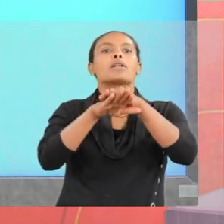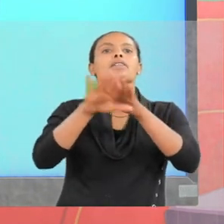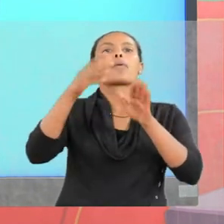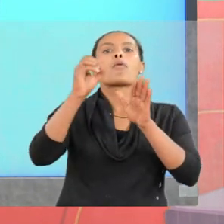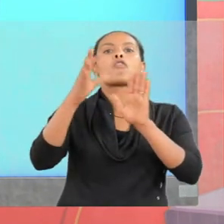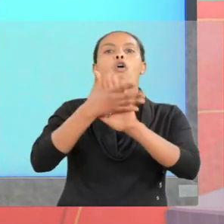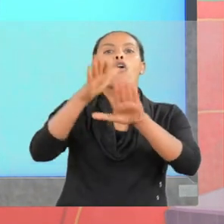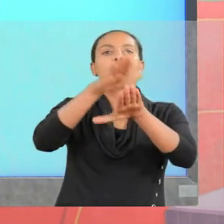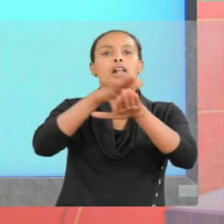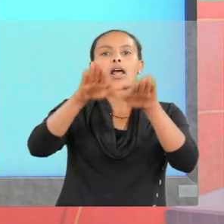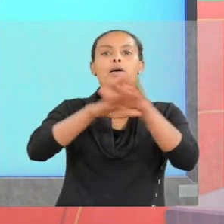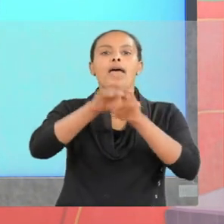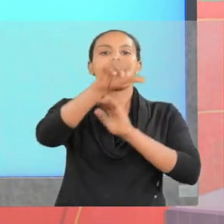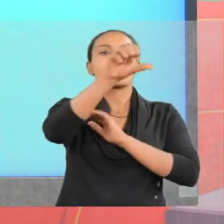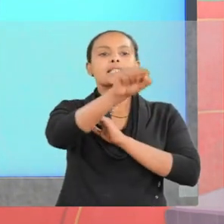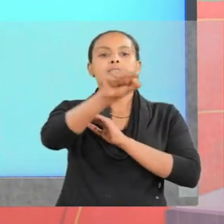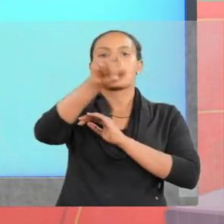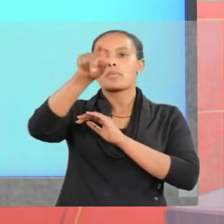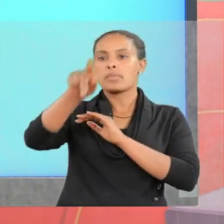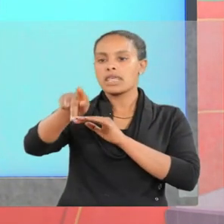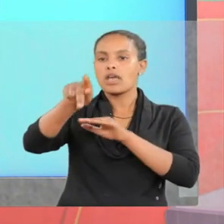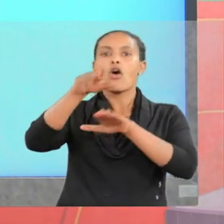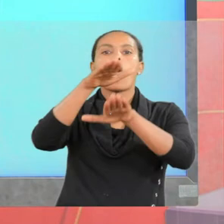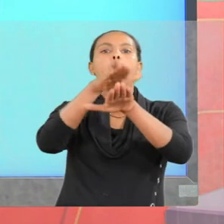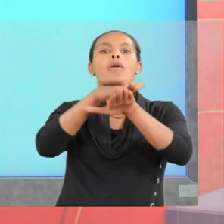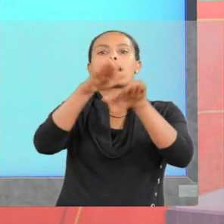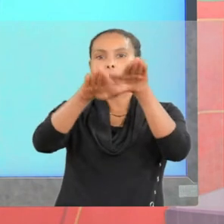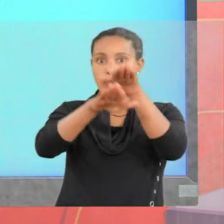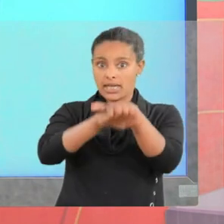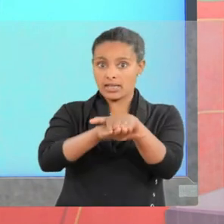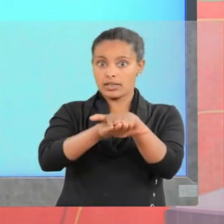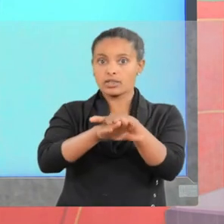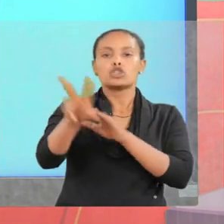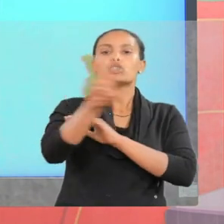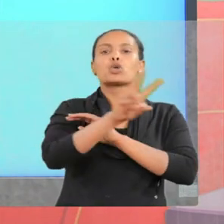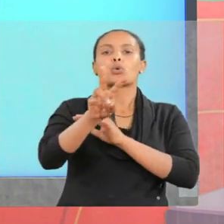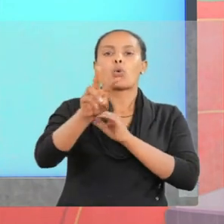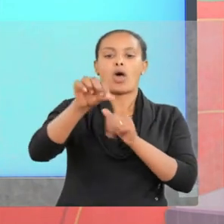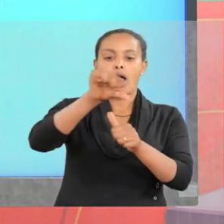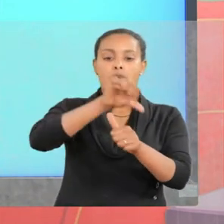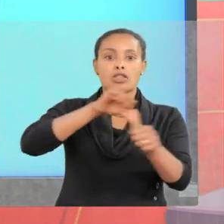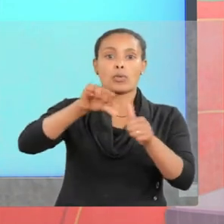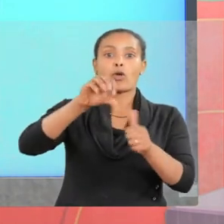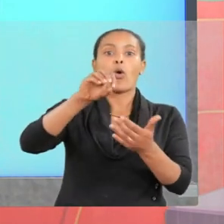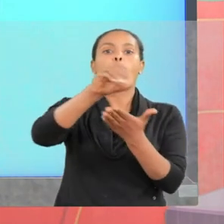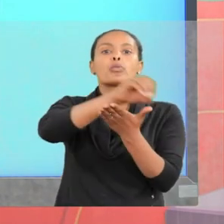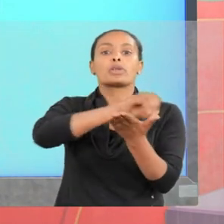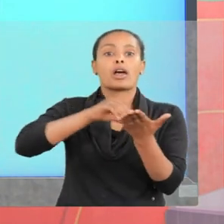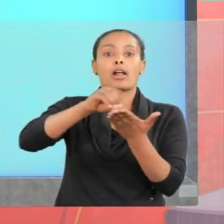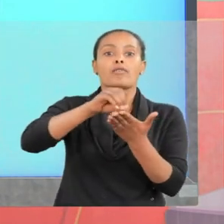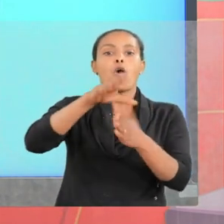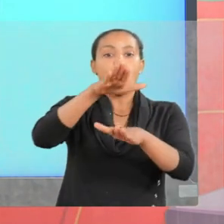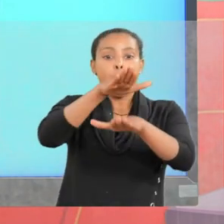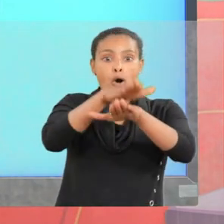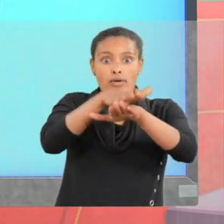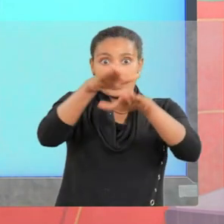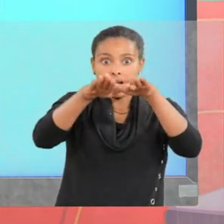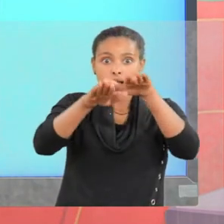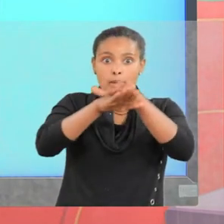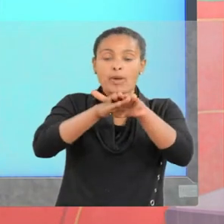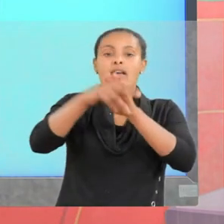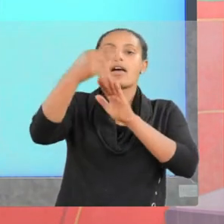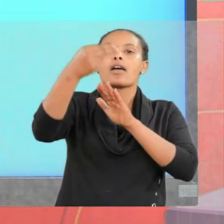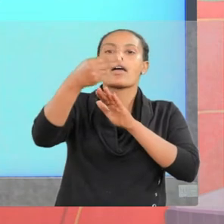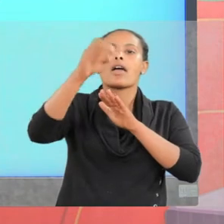overlap is sp overlapping. You see, the two atomic orbitals overlap